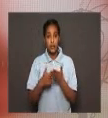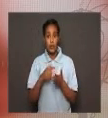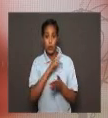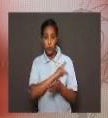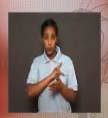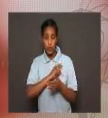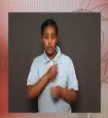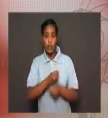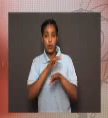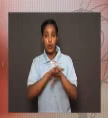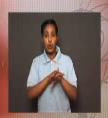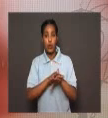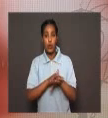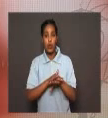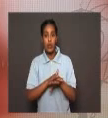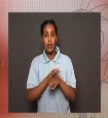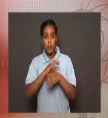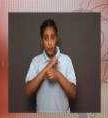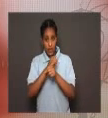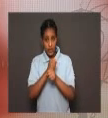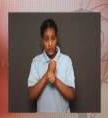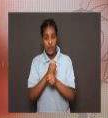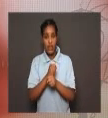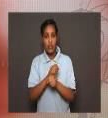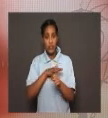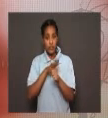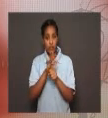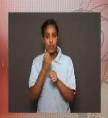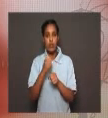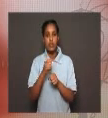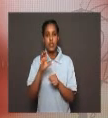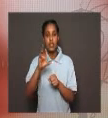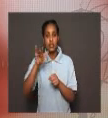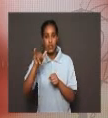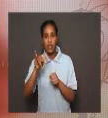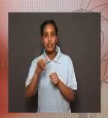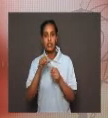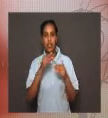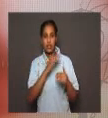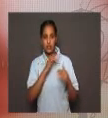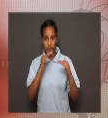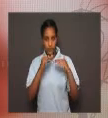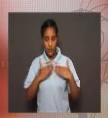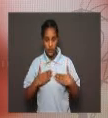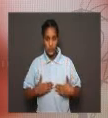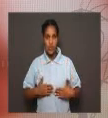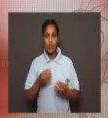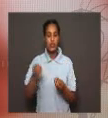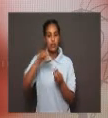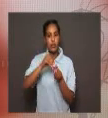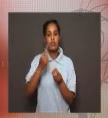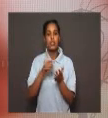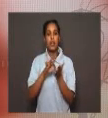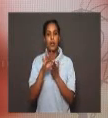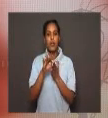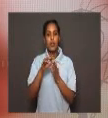properties depend upon the packing efficiency of the crystal structure, as well as the number